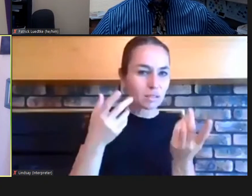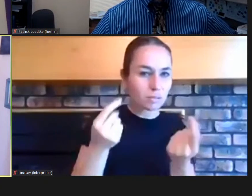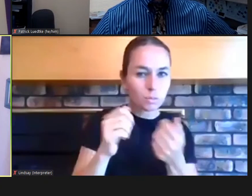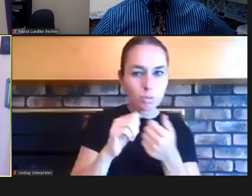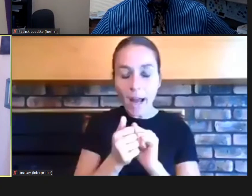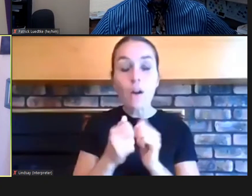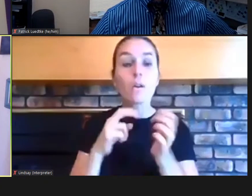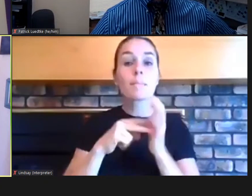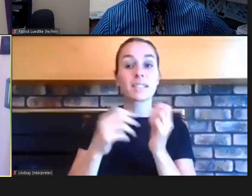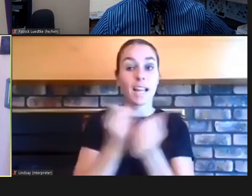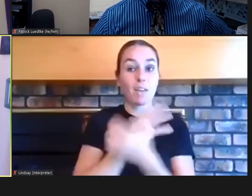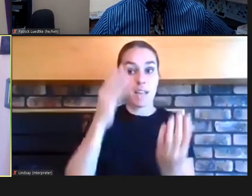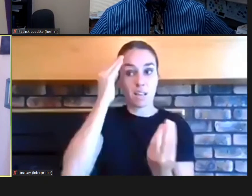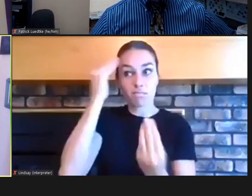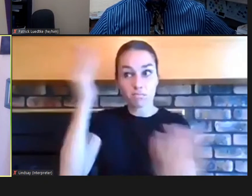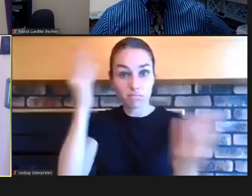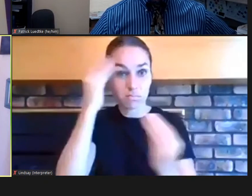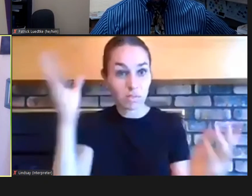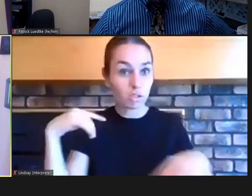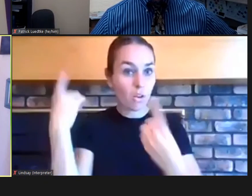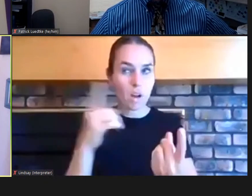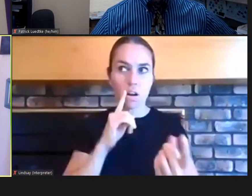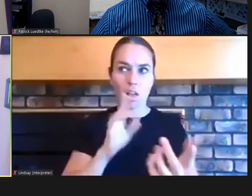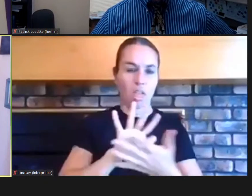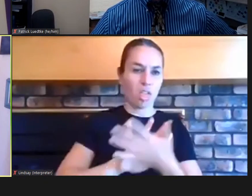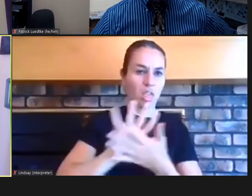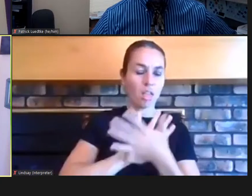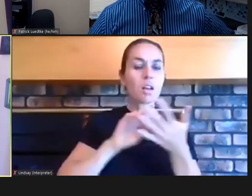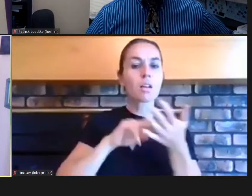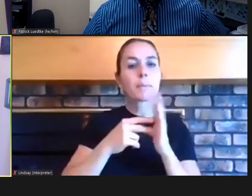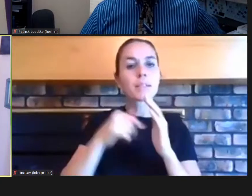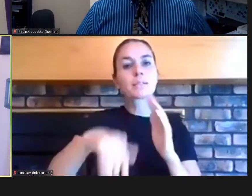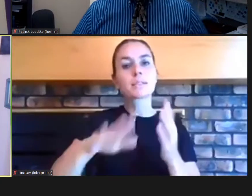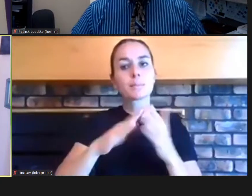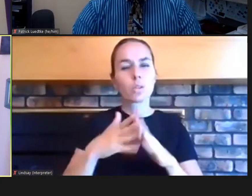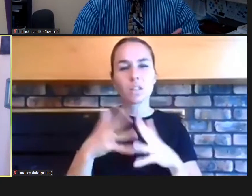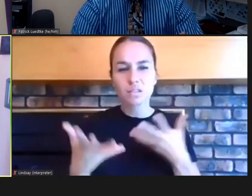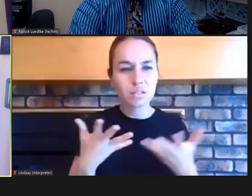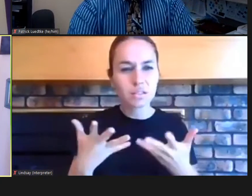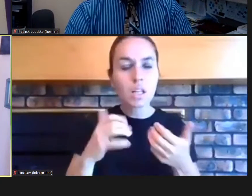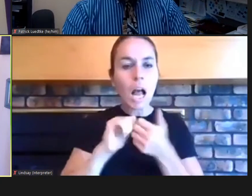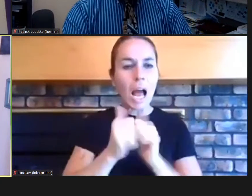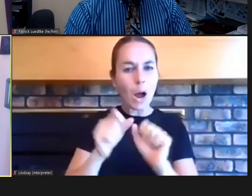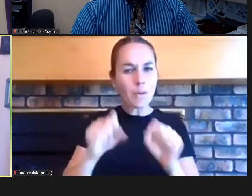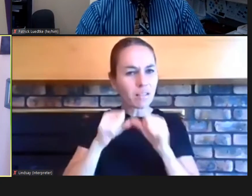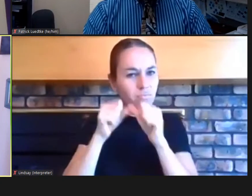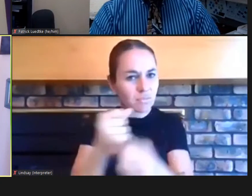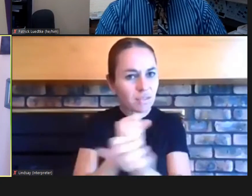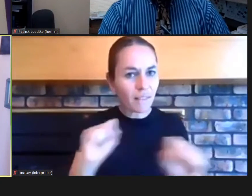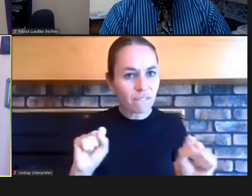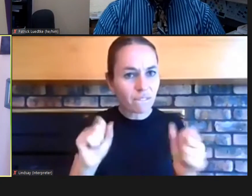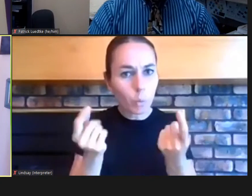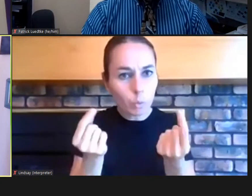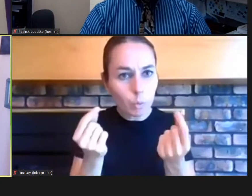unclear, leaving our community with little understanding of how they can keep themselves safe. Several people I've spoken to